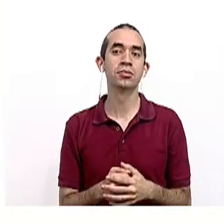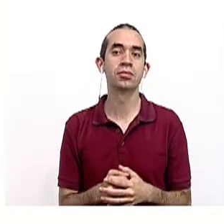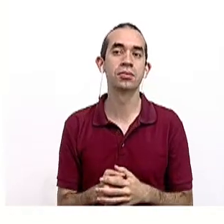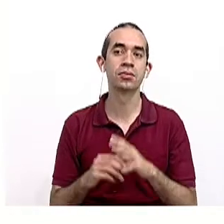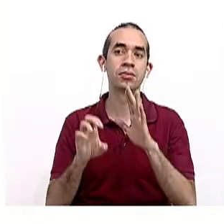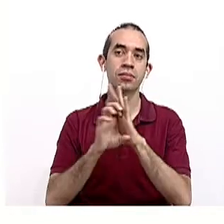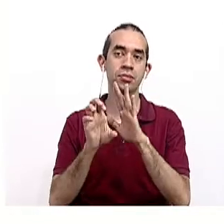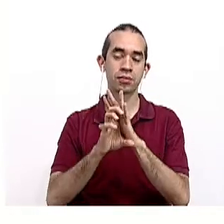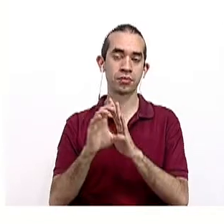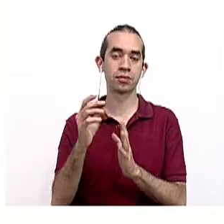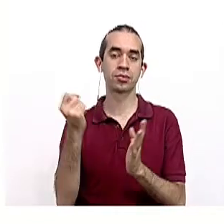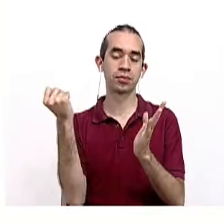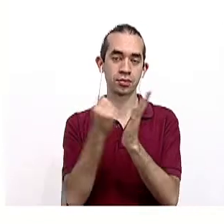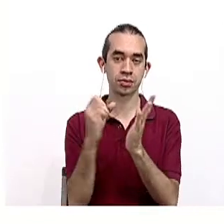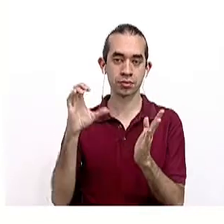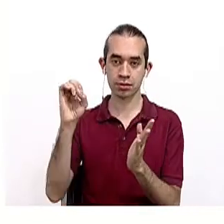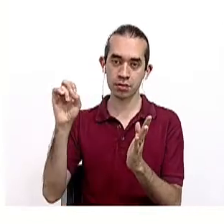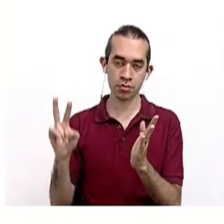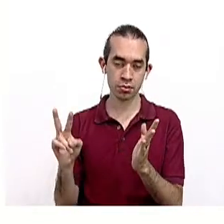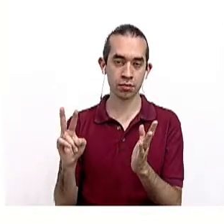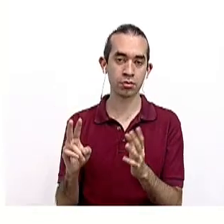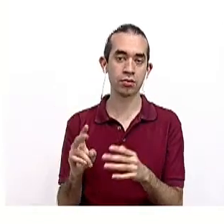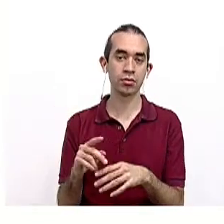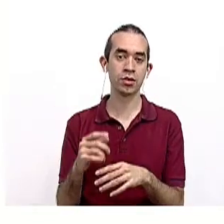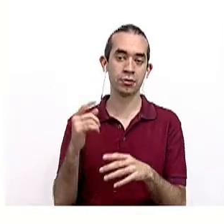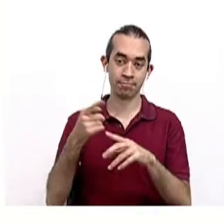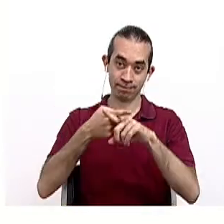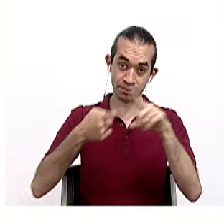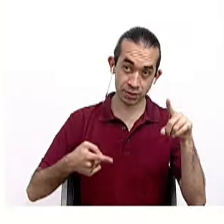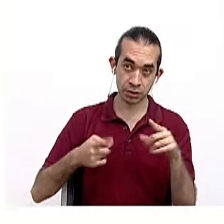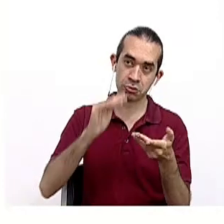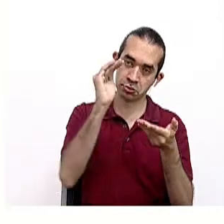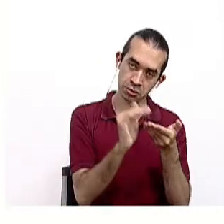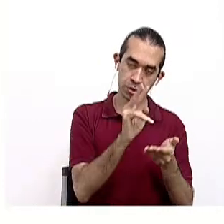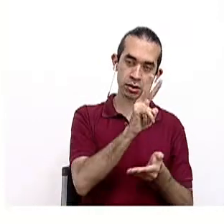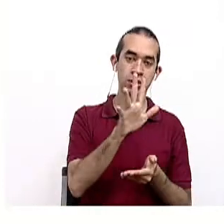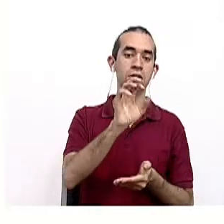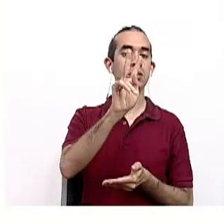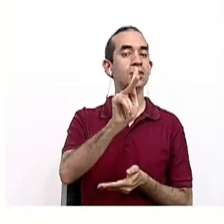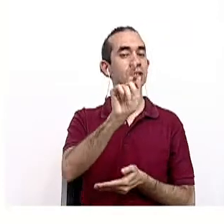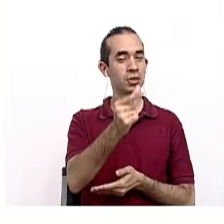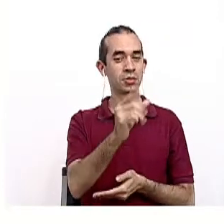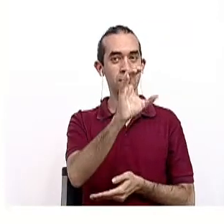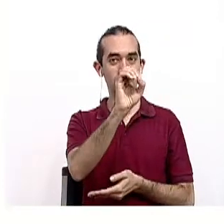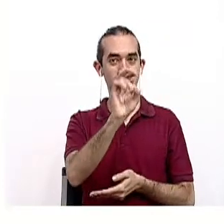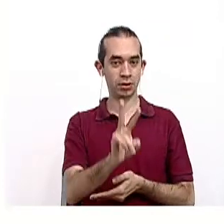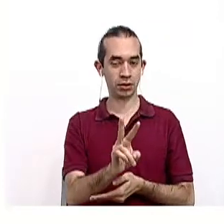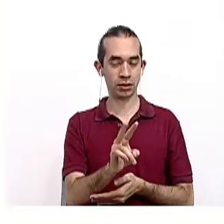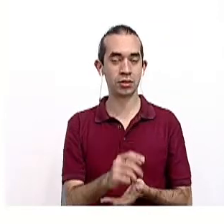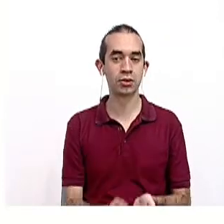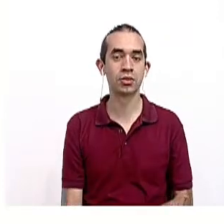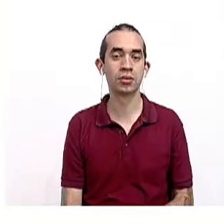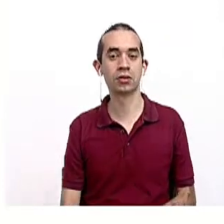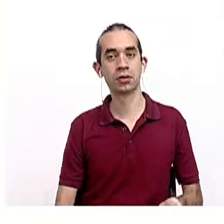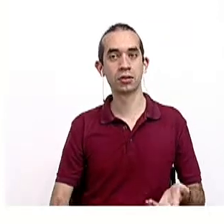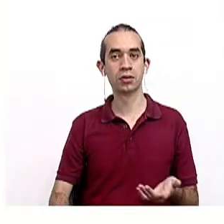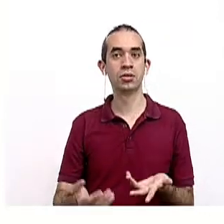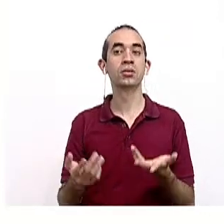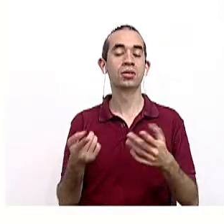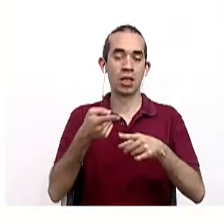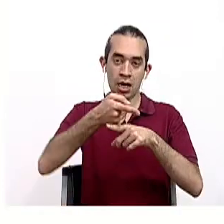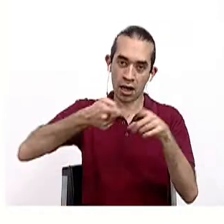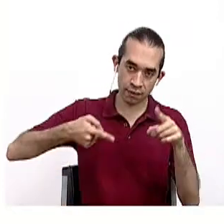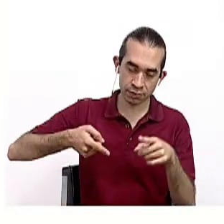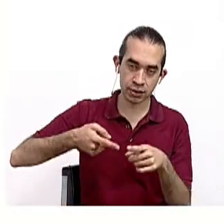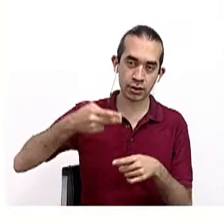have your carbon footprint, you will end up with 25 kilograms of CO2. So half is actually when you divide